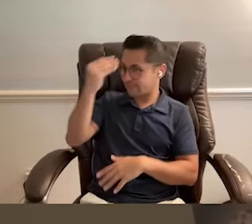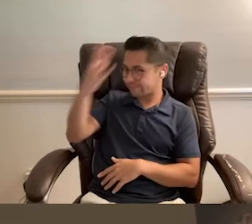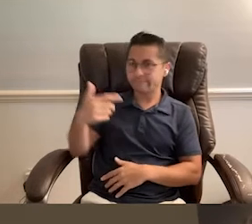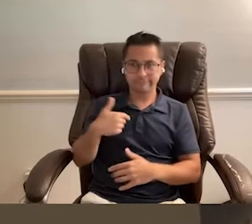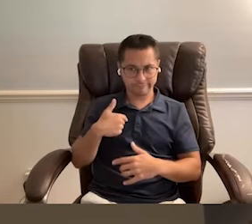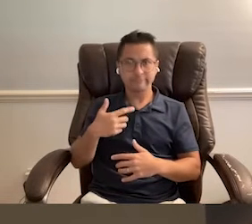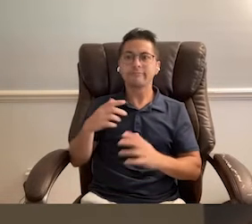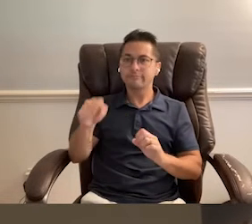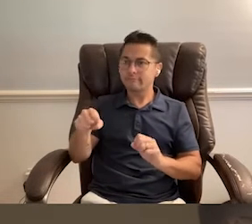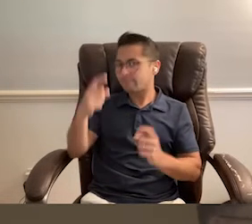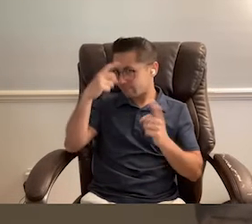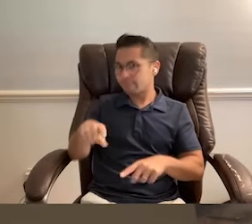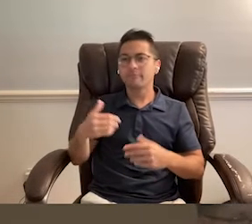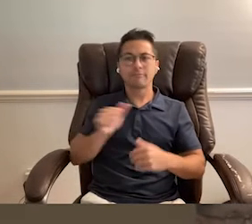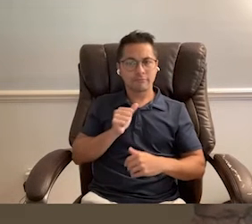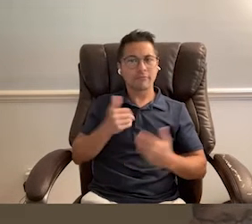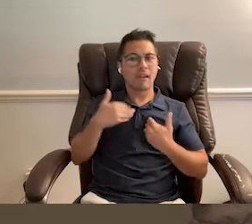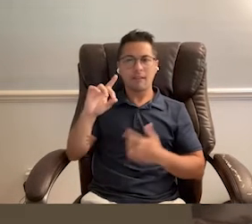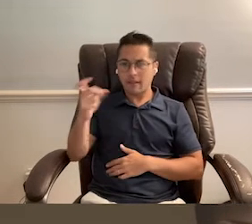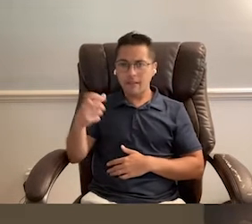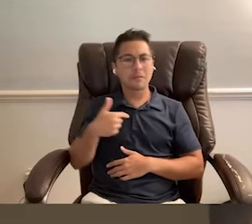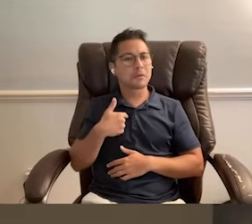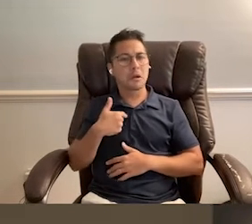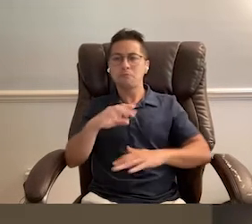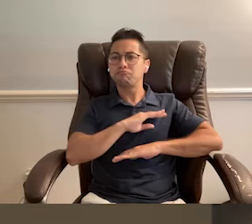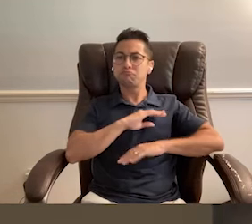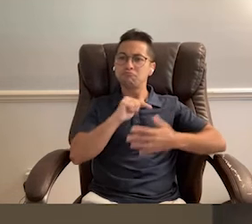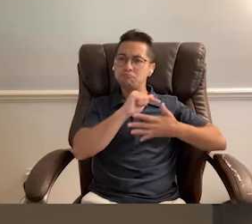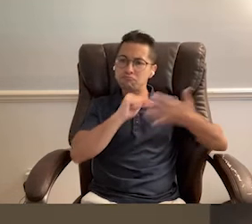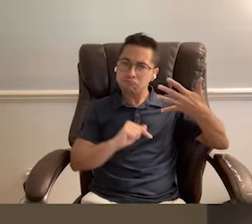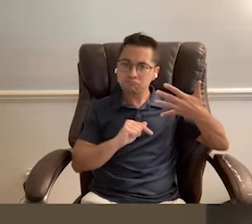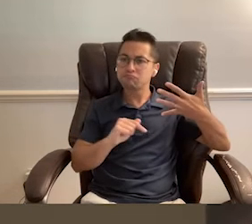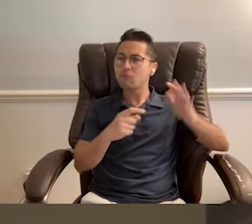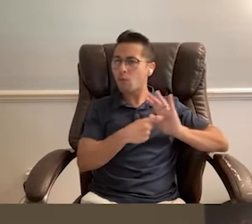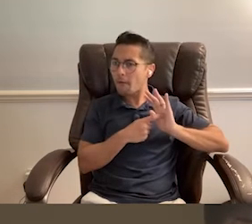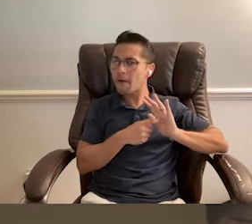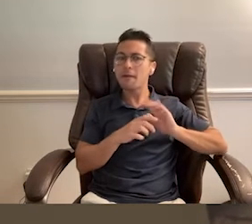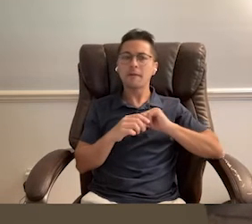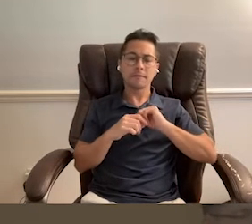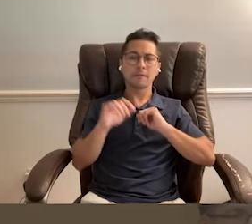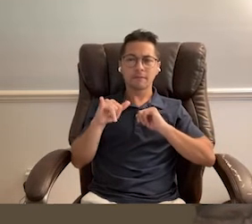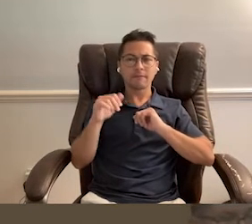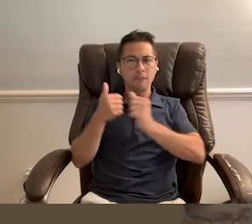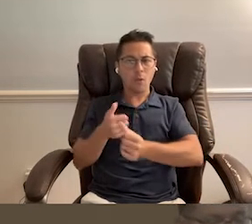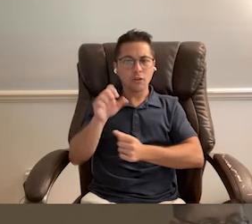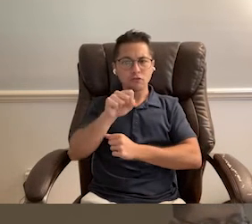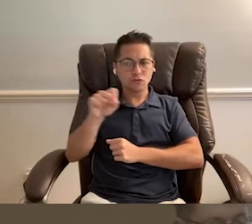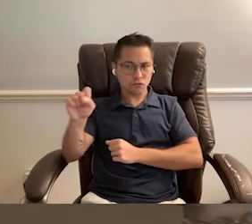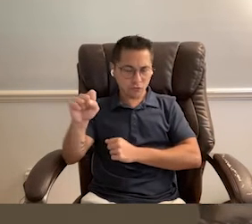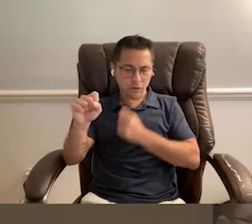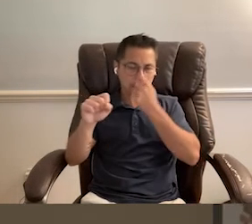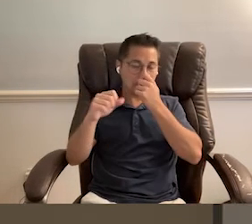diagnosis. It meets these physical and mental impairment requirements that the Social Security has, but regardless of age,